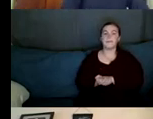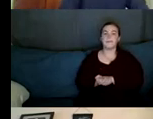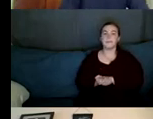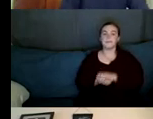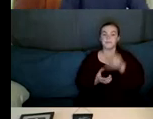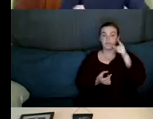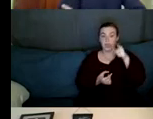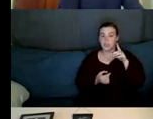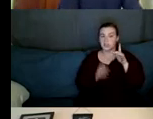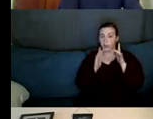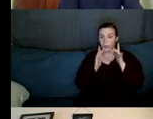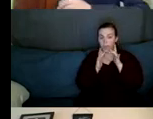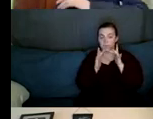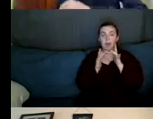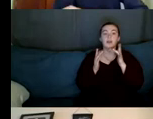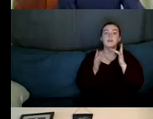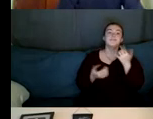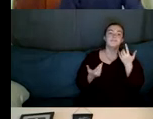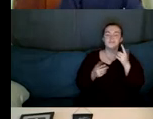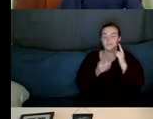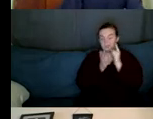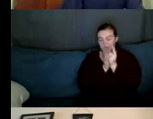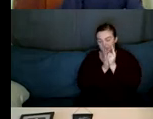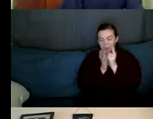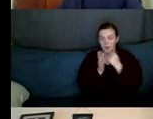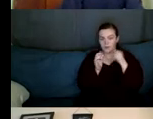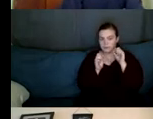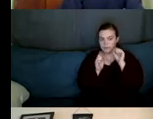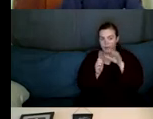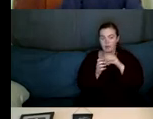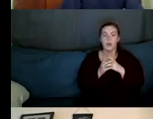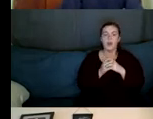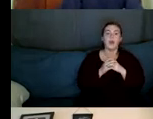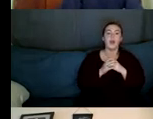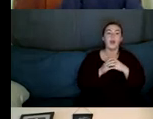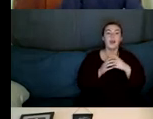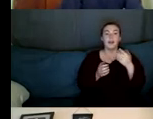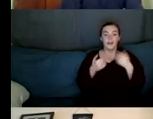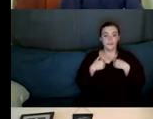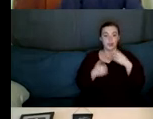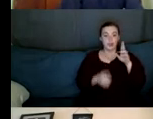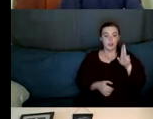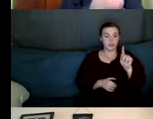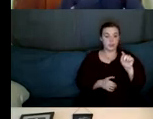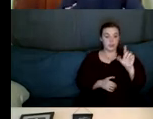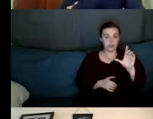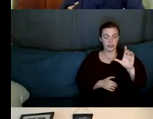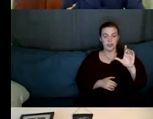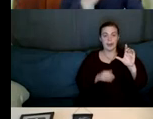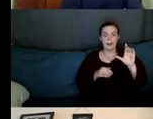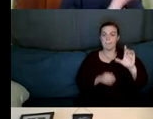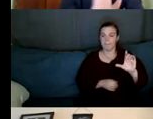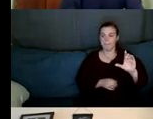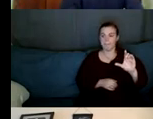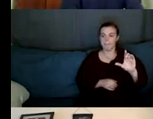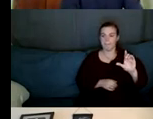in a sec, but it shows us, I have taken UTC as my base time here, and